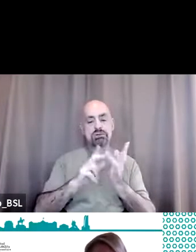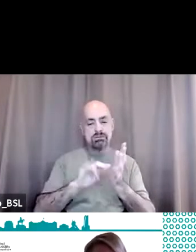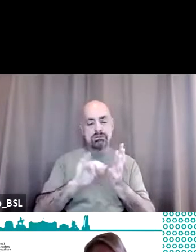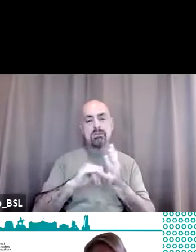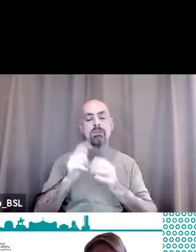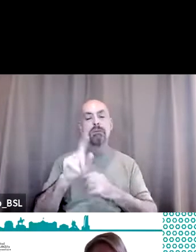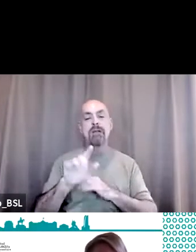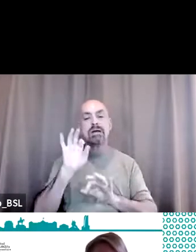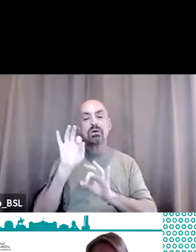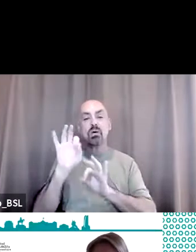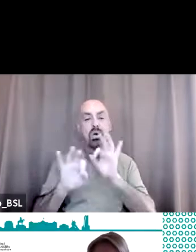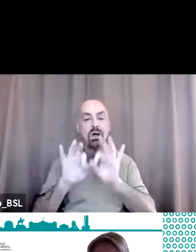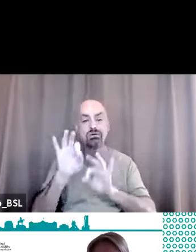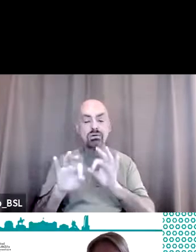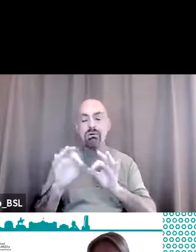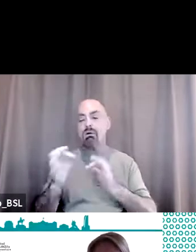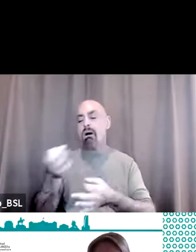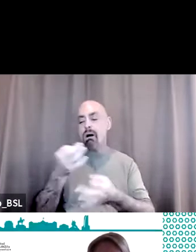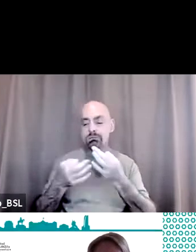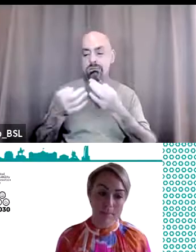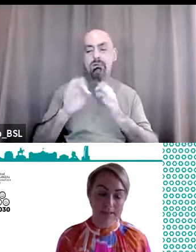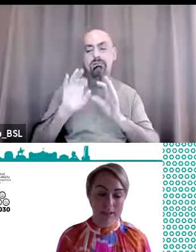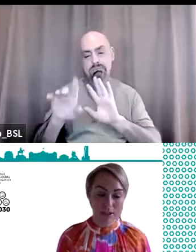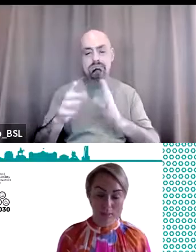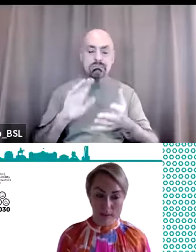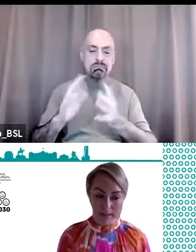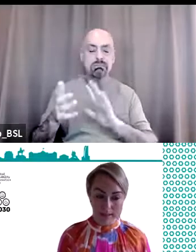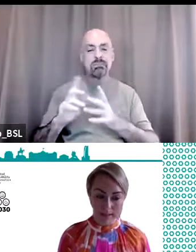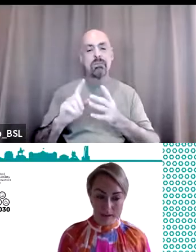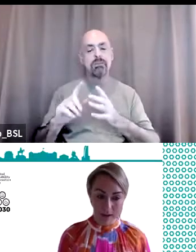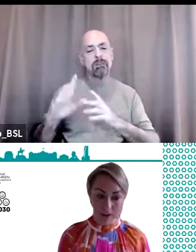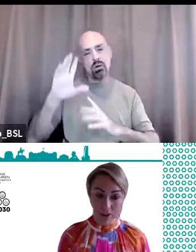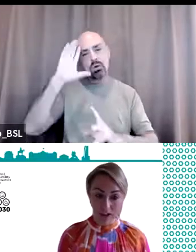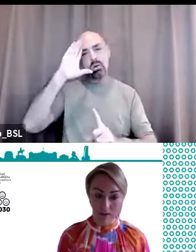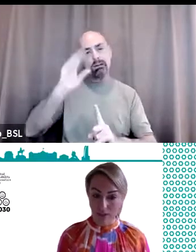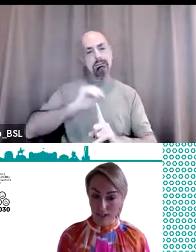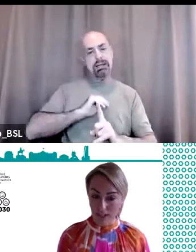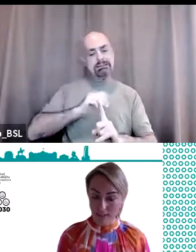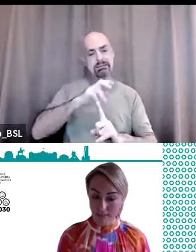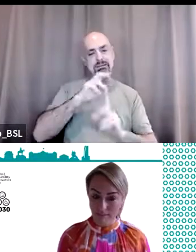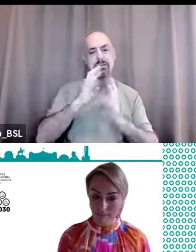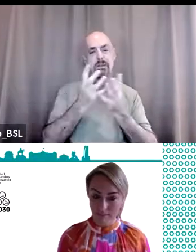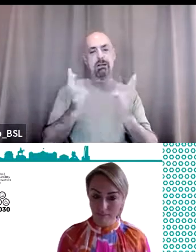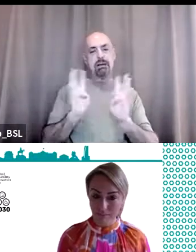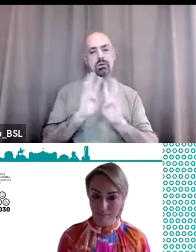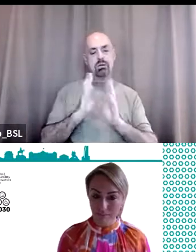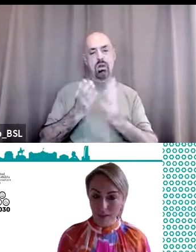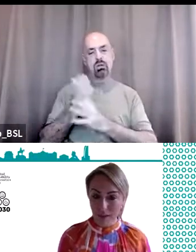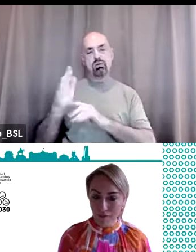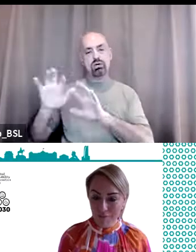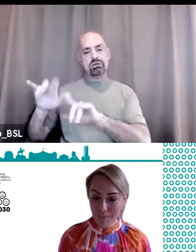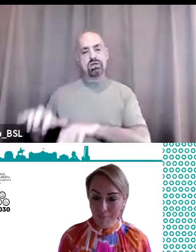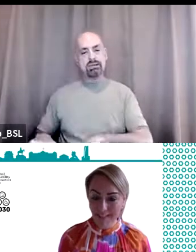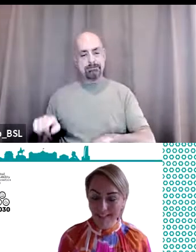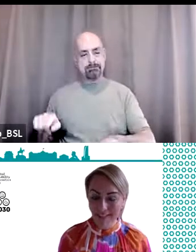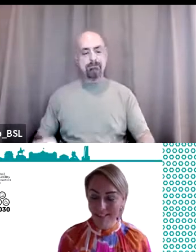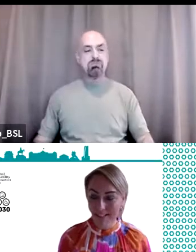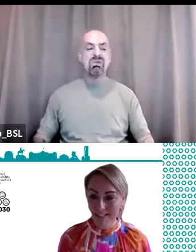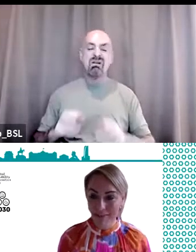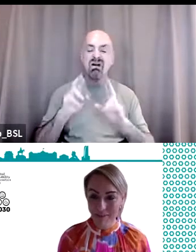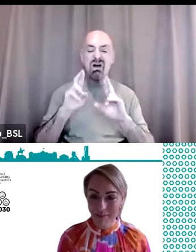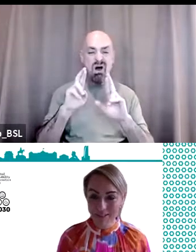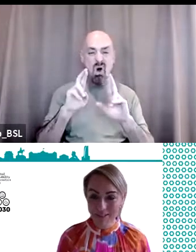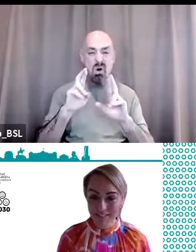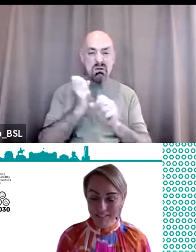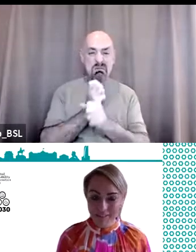and answer box for any questions and message the panelists via the chat if you need. Hopefully that makes